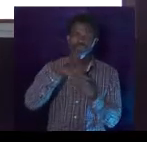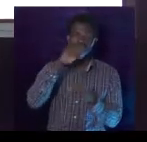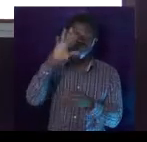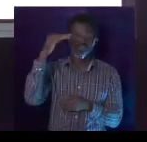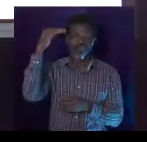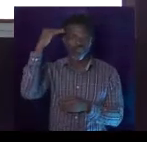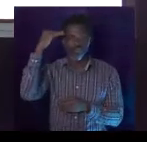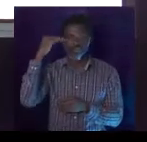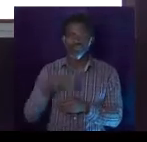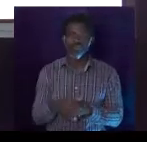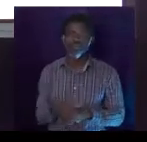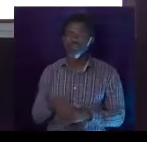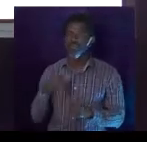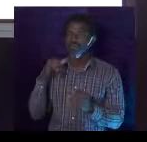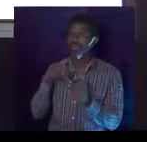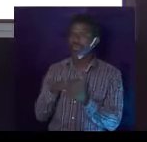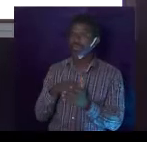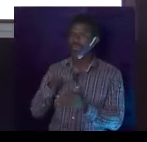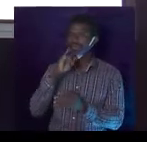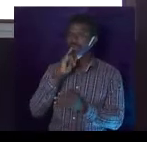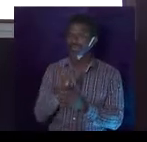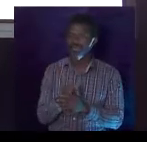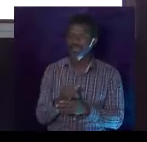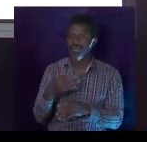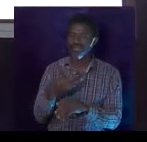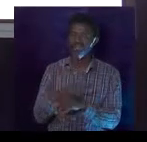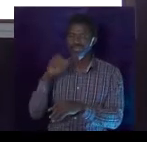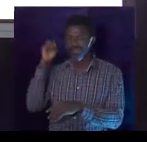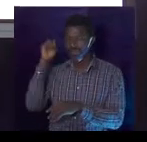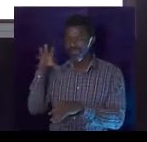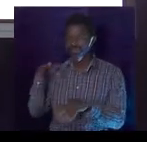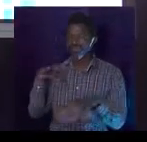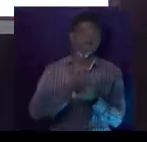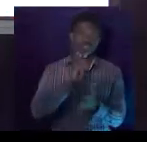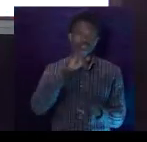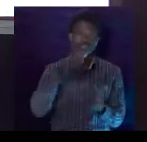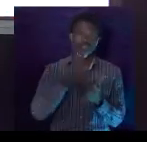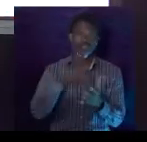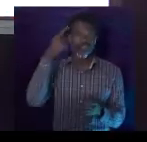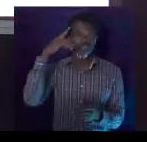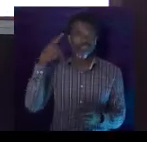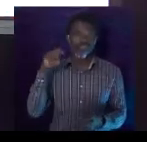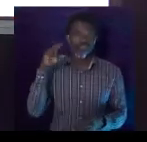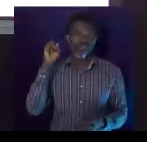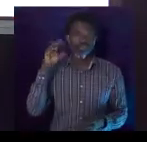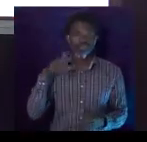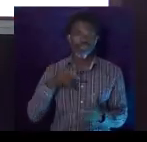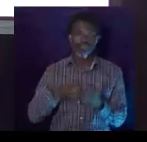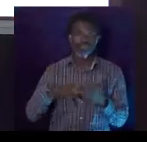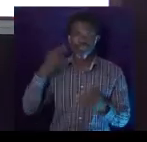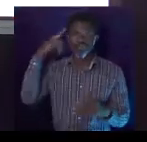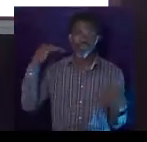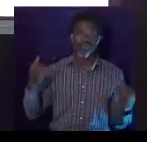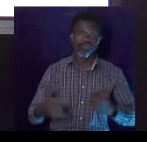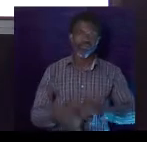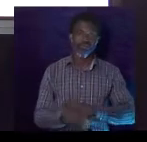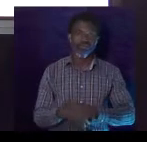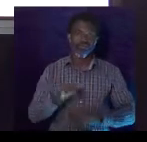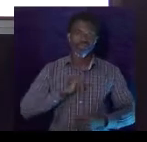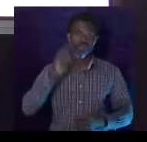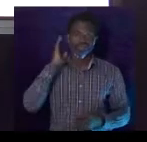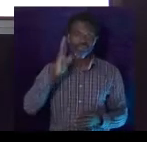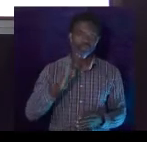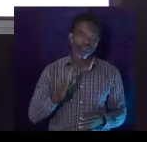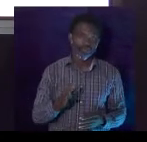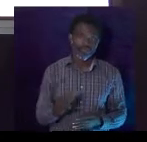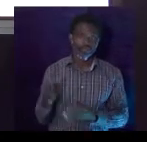done in your head. Isn't mathematics wonderful? That's it for the magic segment for today.